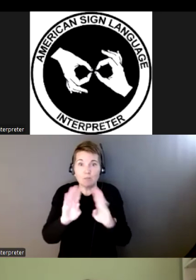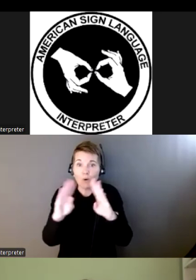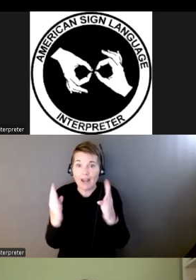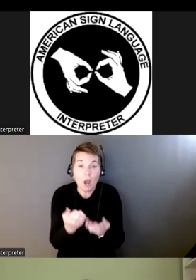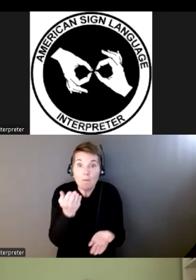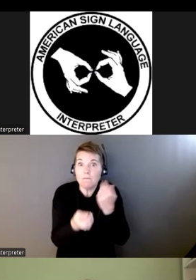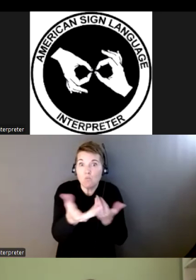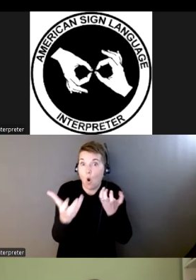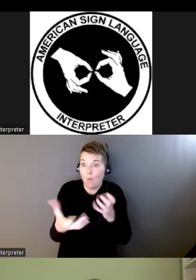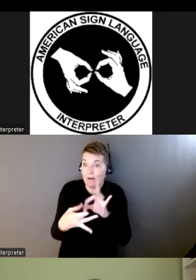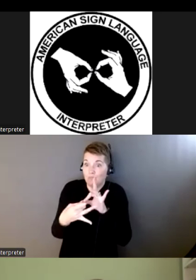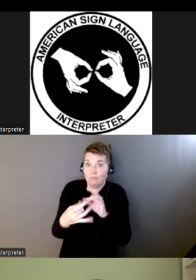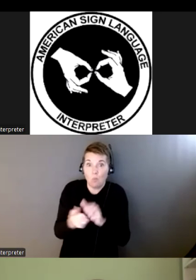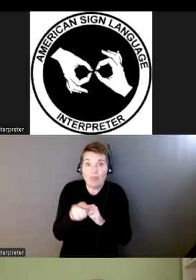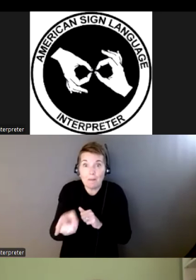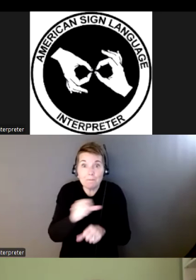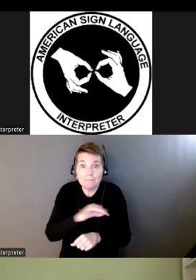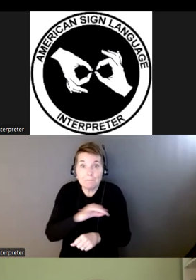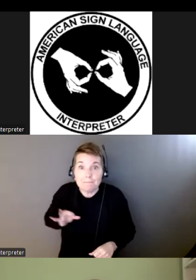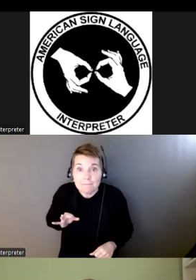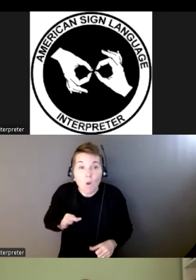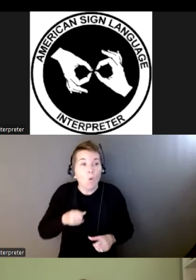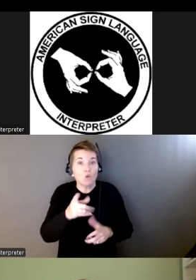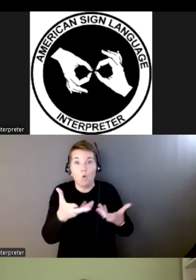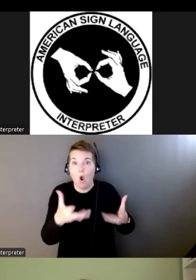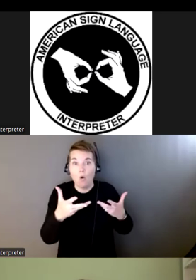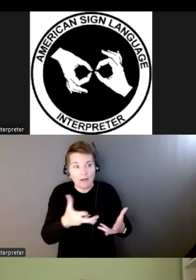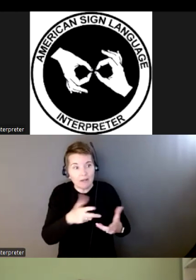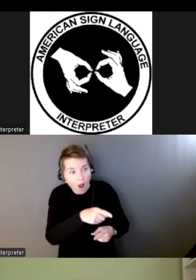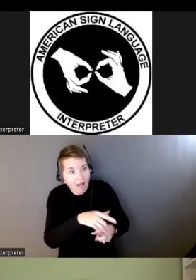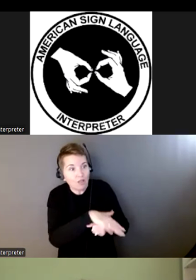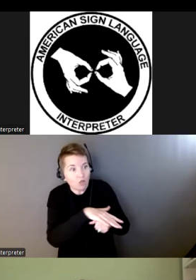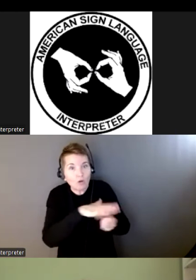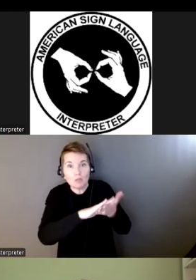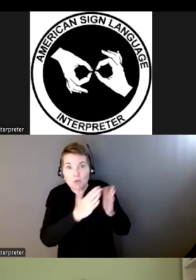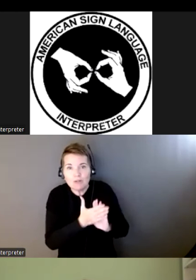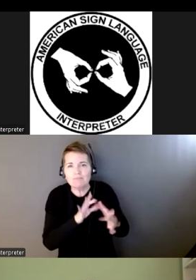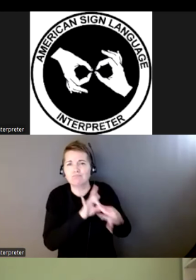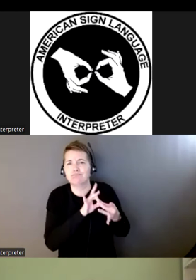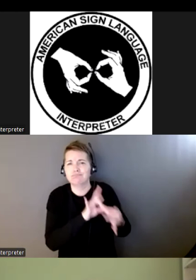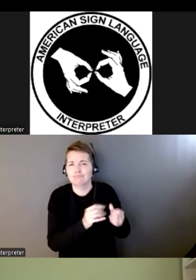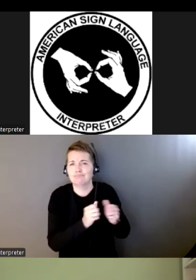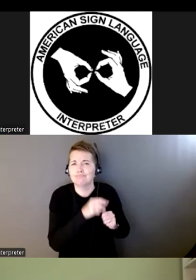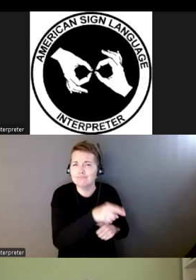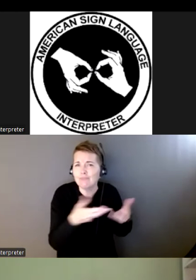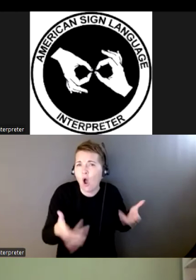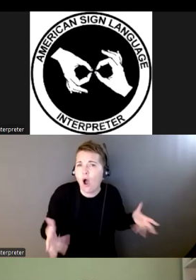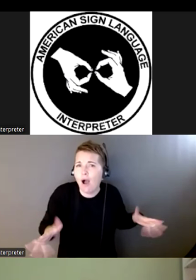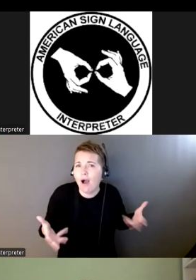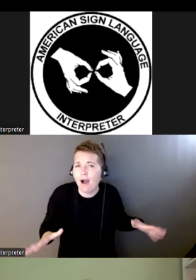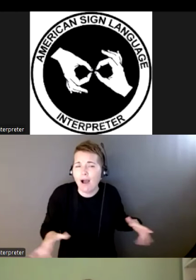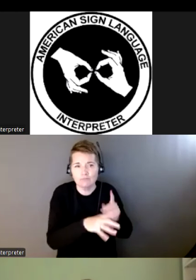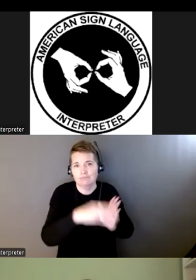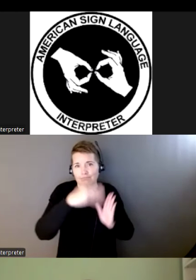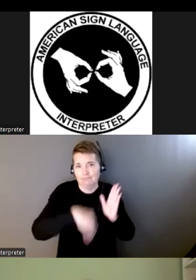relationship with, or maybe you have relationship with local community, or maybe that's your local home branch that you really love and want